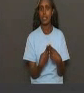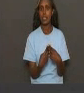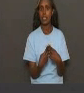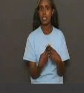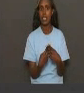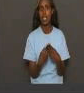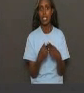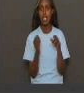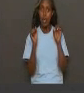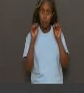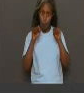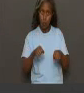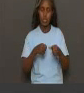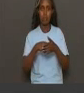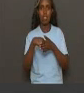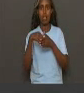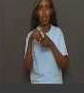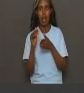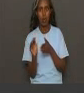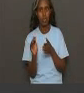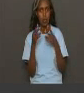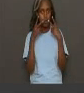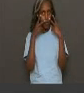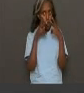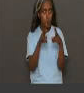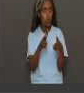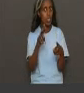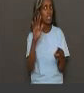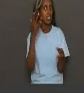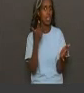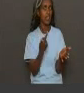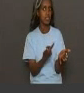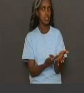the possible outcomes look like this: